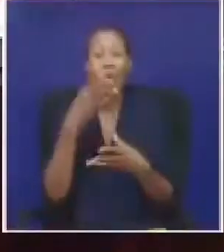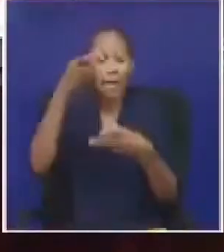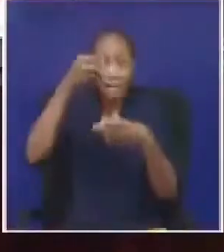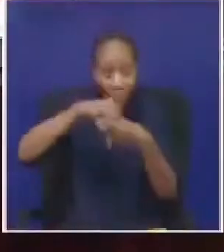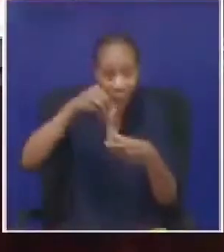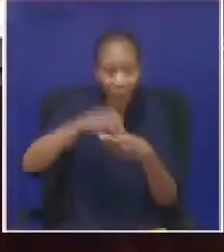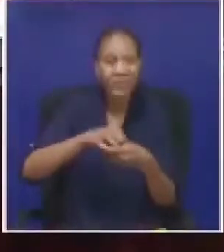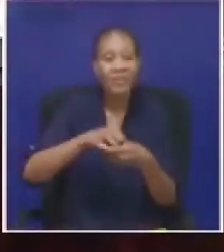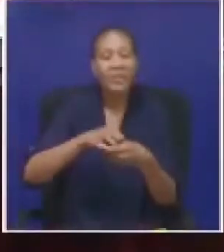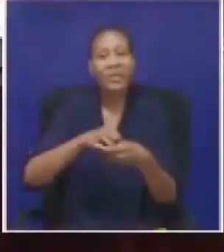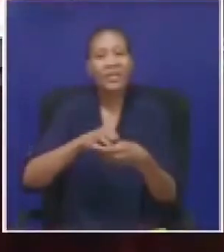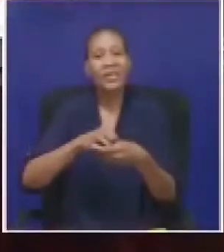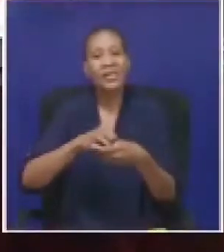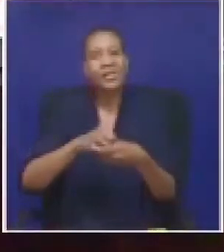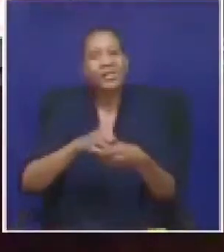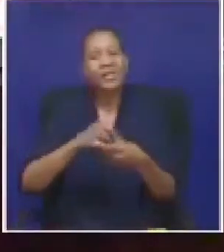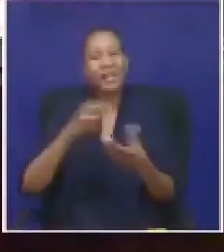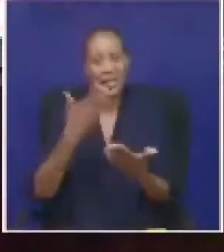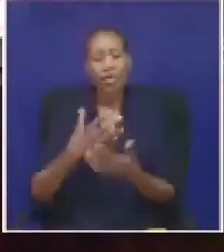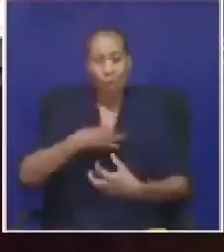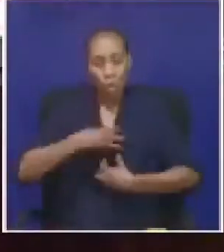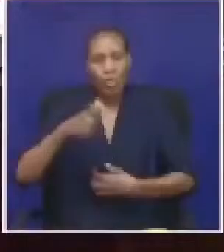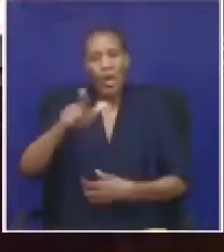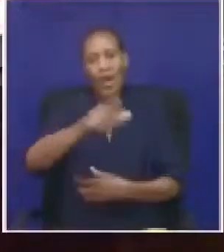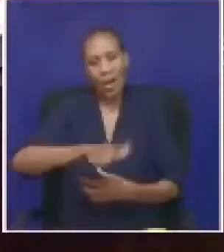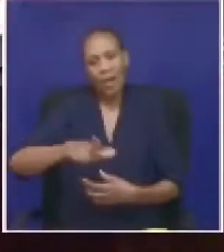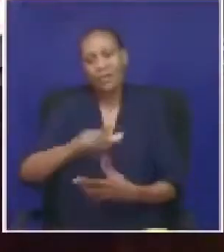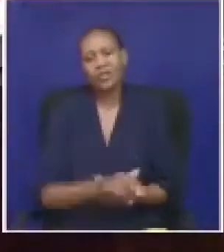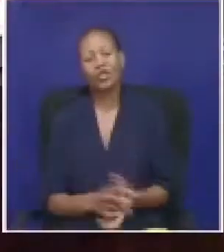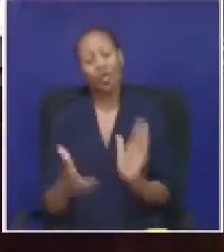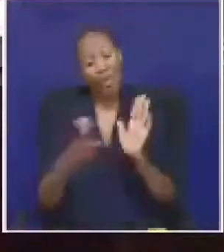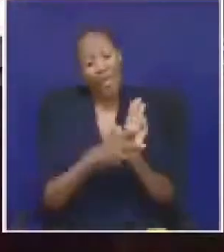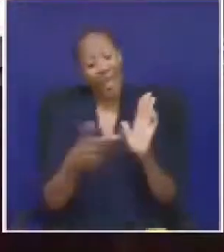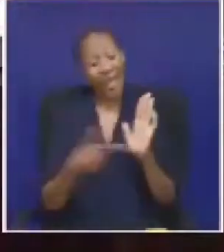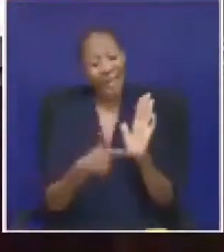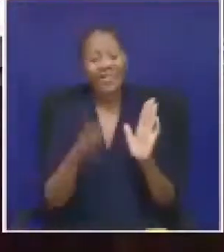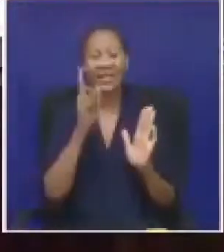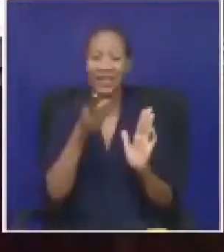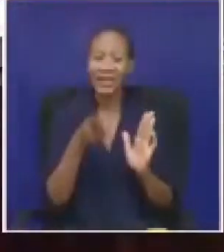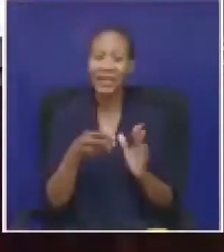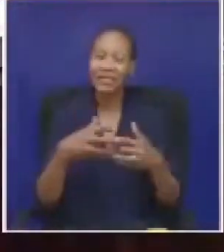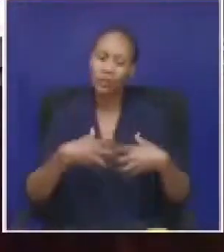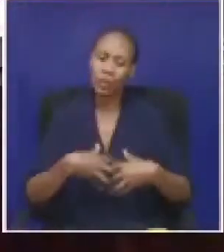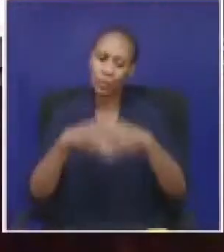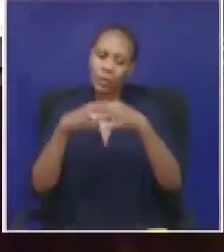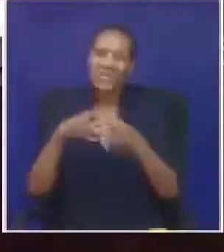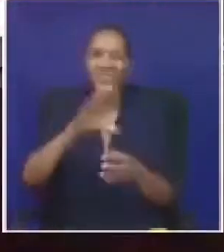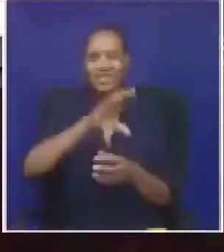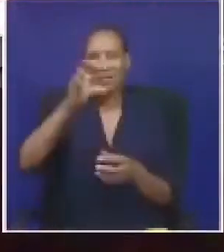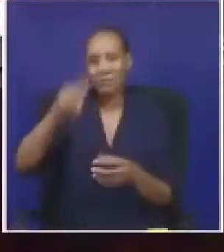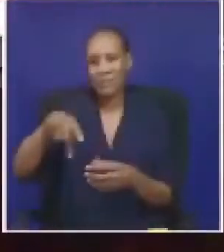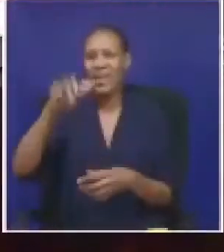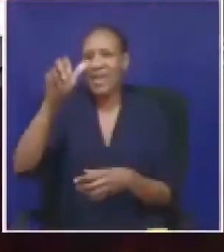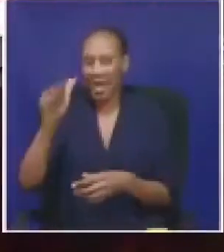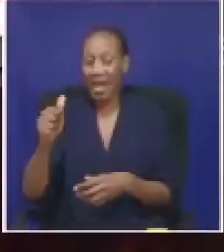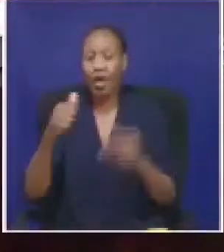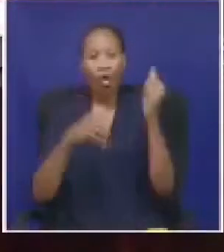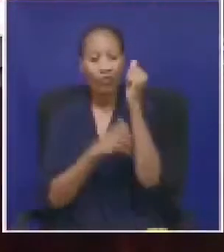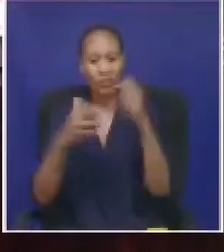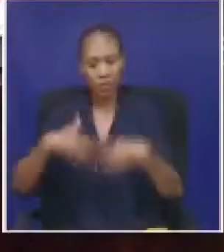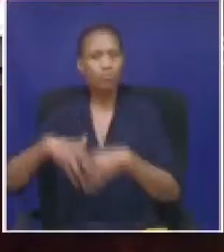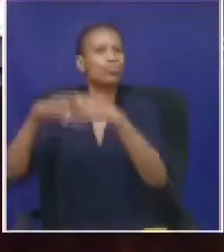the ownership of the land. This act also established a communal property associations